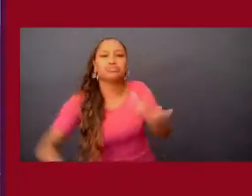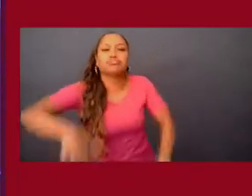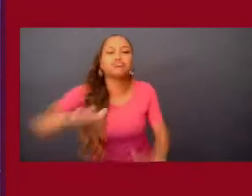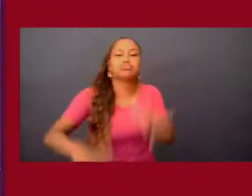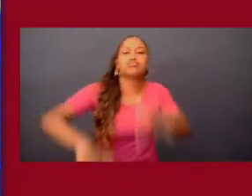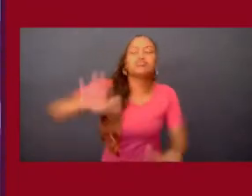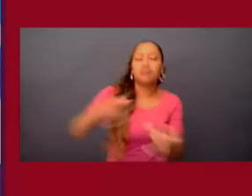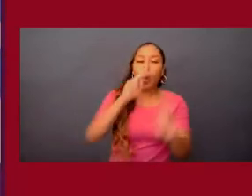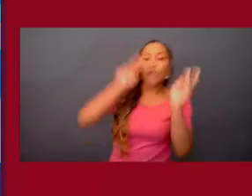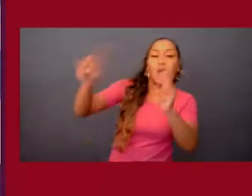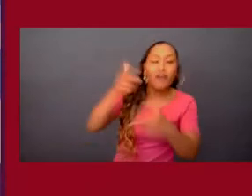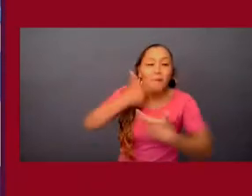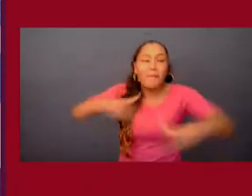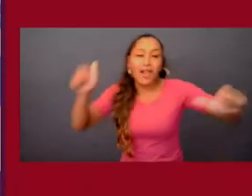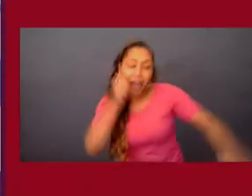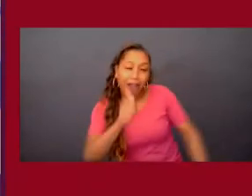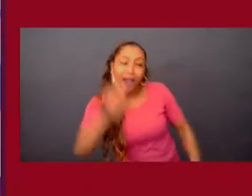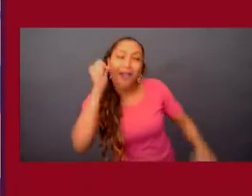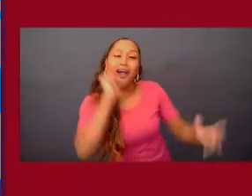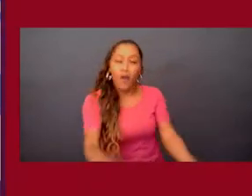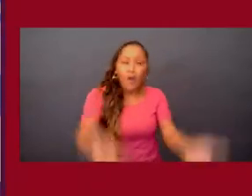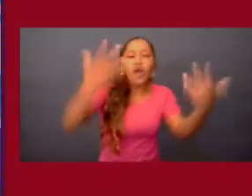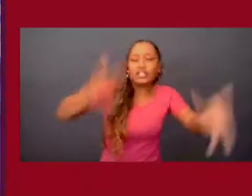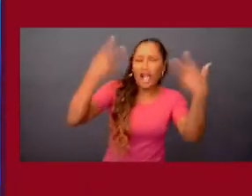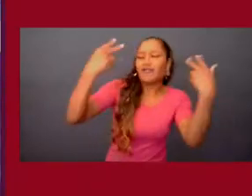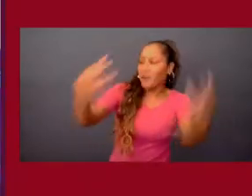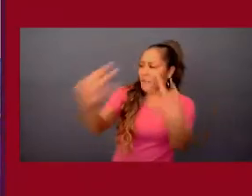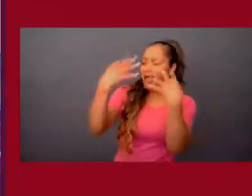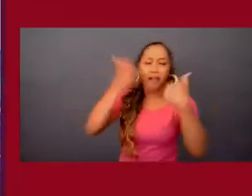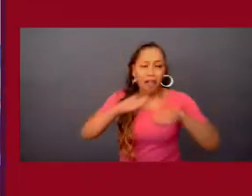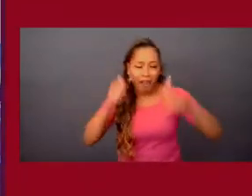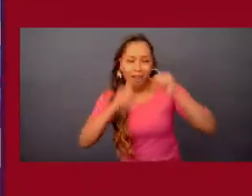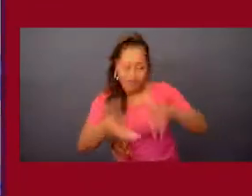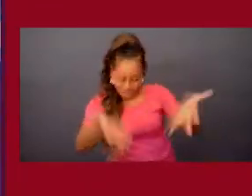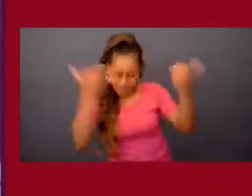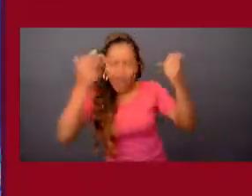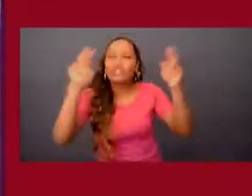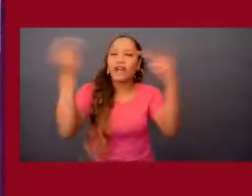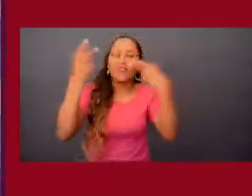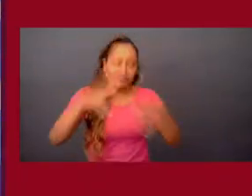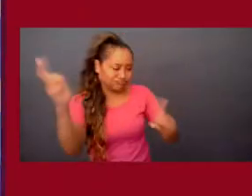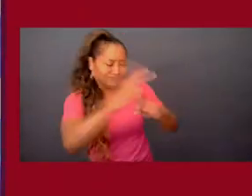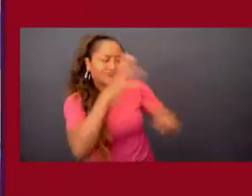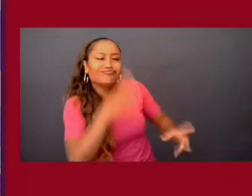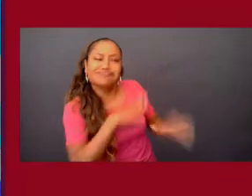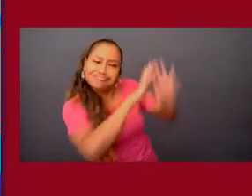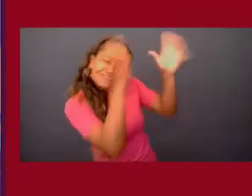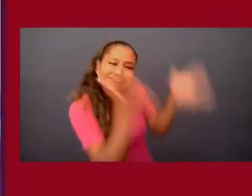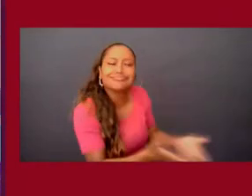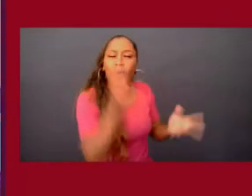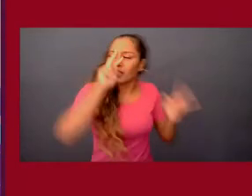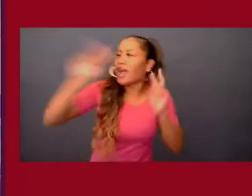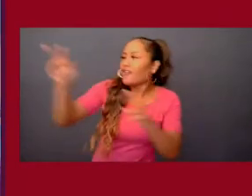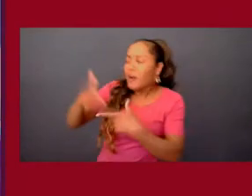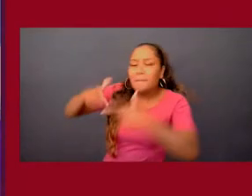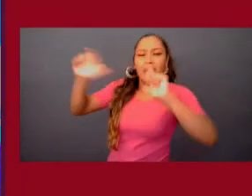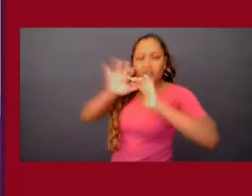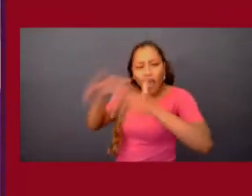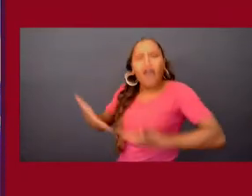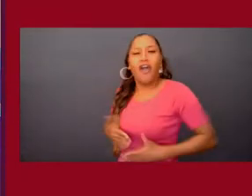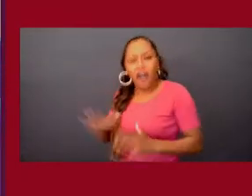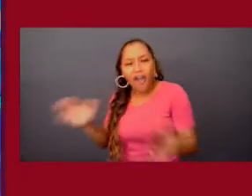girl. Watch out for the big girl. Watch out for the big girl. Watch out for the big girl. Watch out for the big